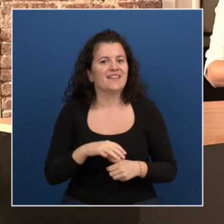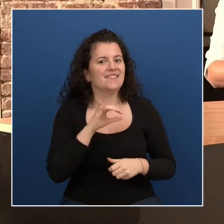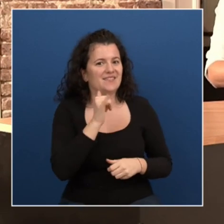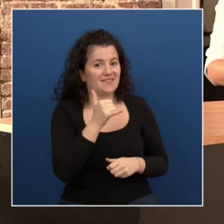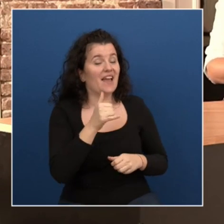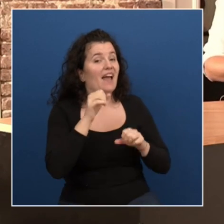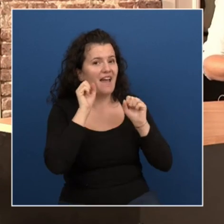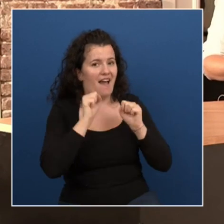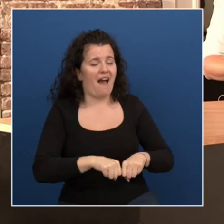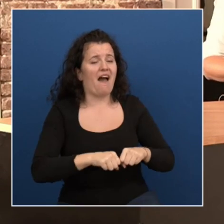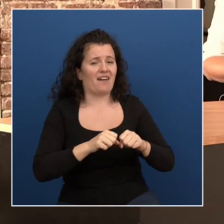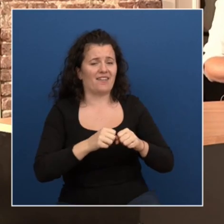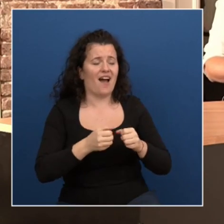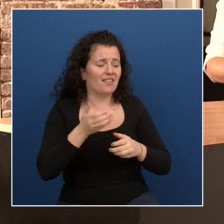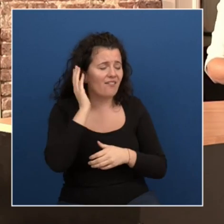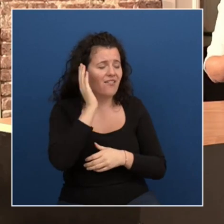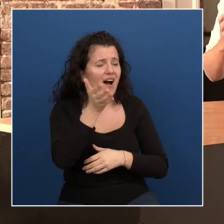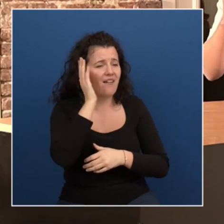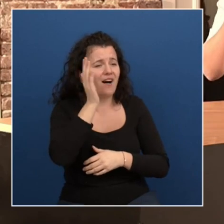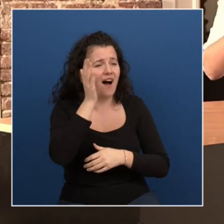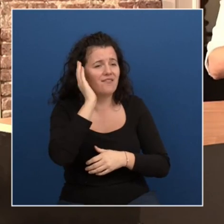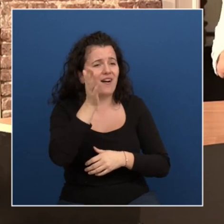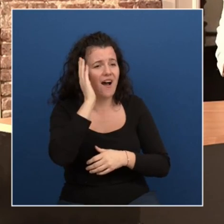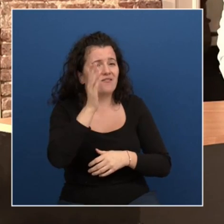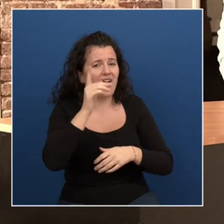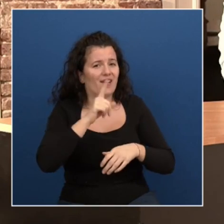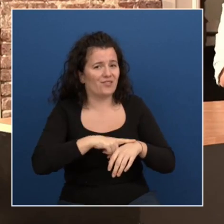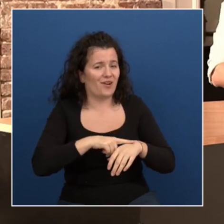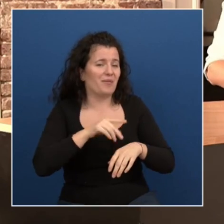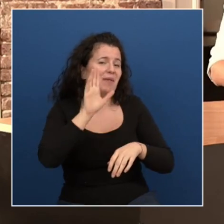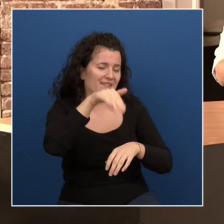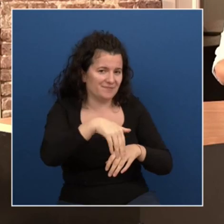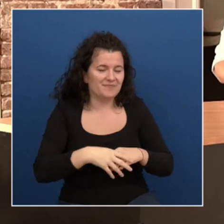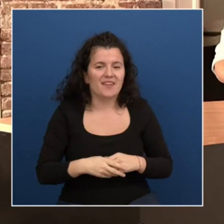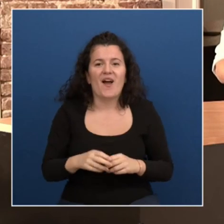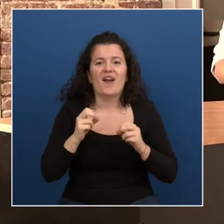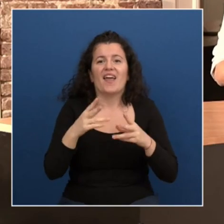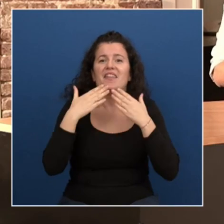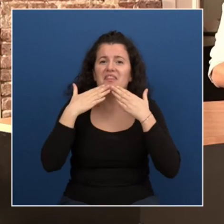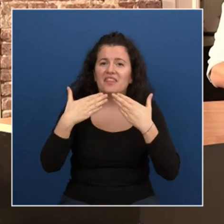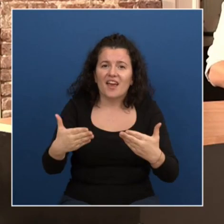Okay, well, I think that we're about out of time. I want to thank you for that great talk and for the